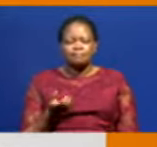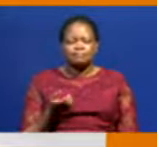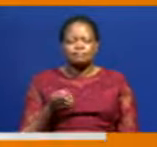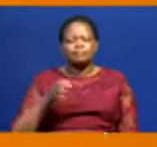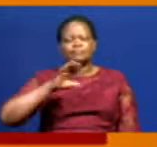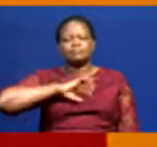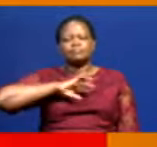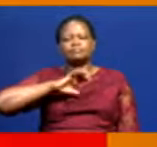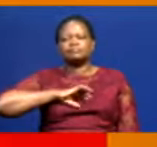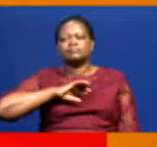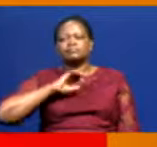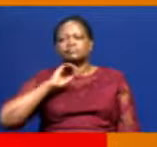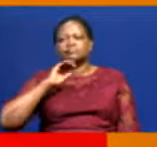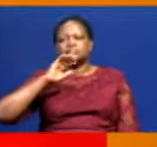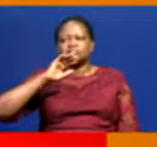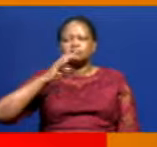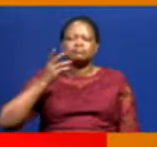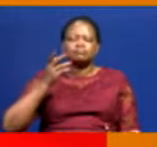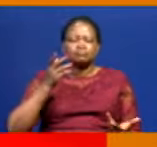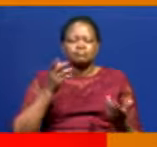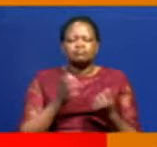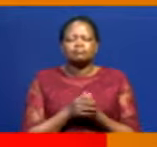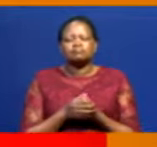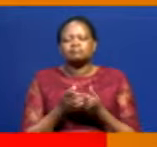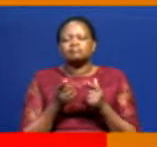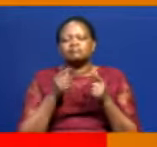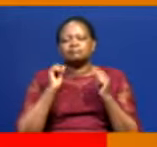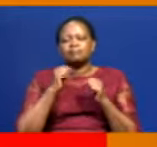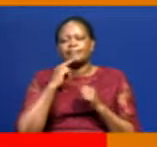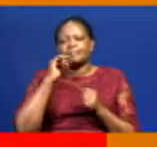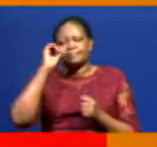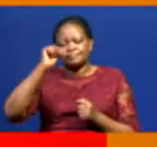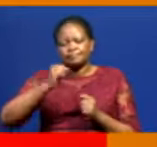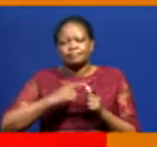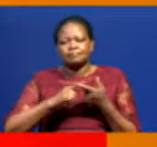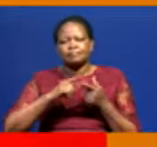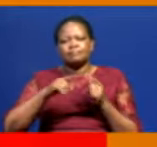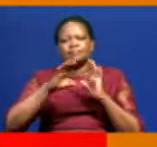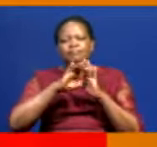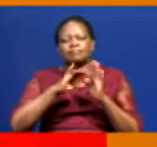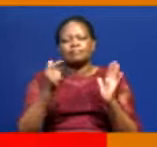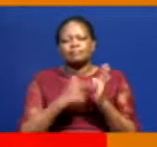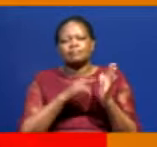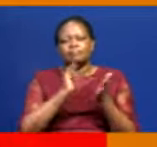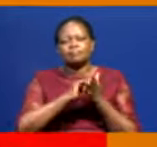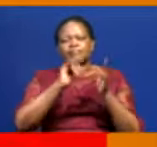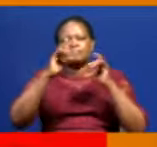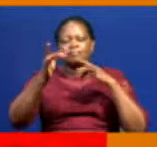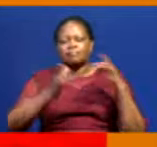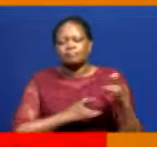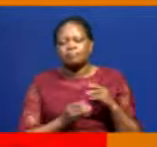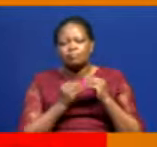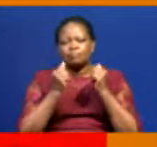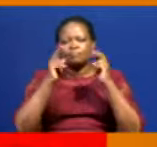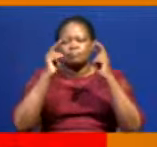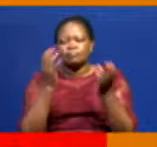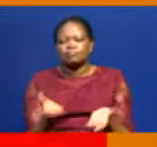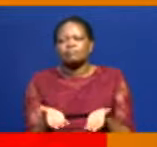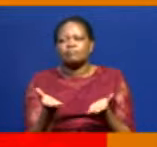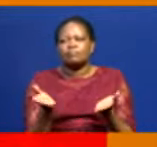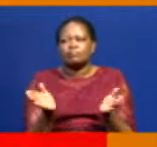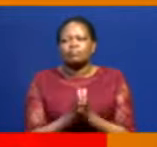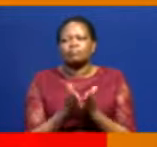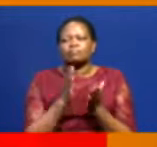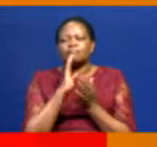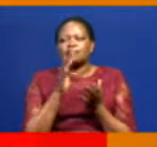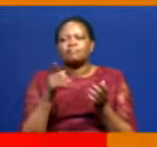own probably delineation, we will say yes. Okay. There are constitutional points that need to be looked at to address the issues now, and